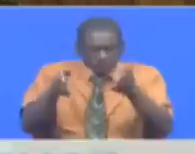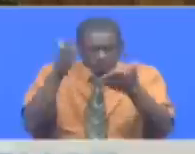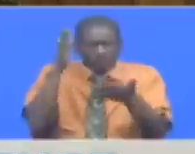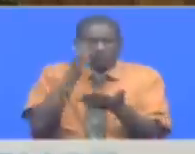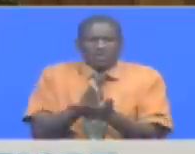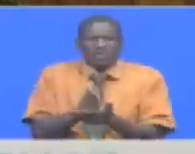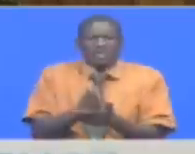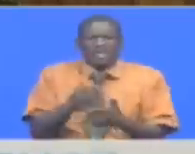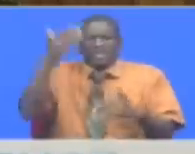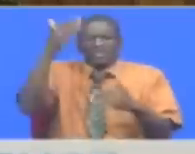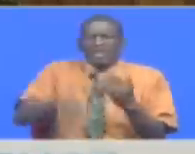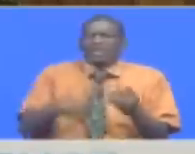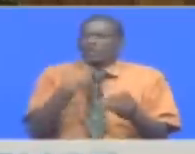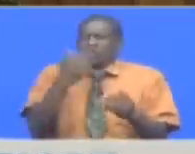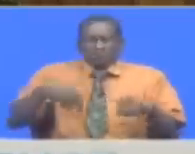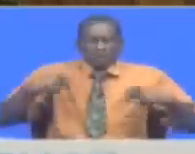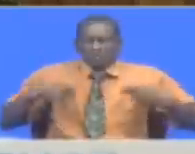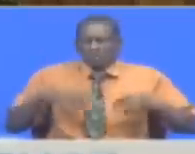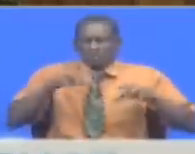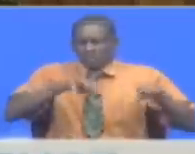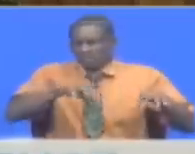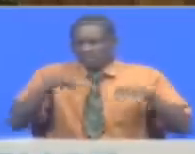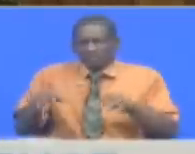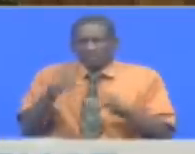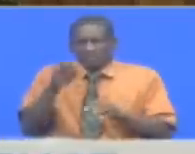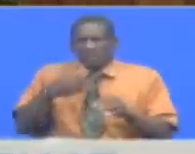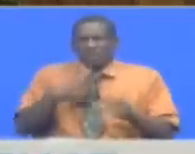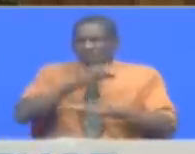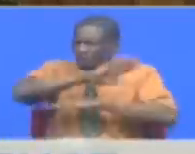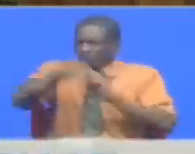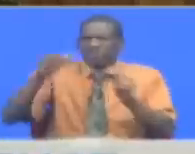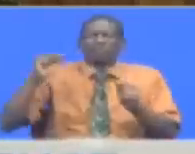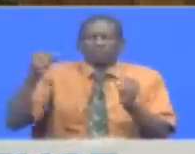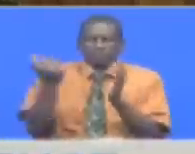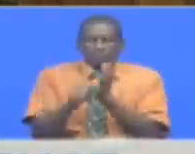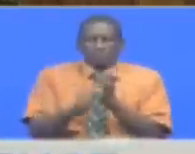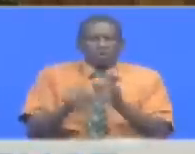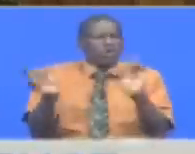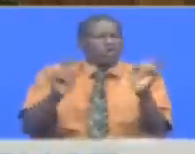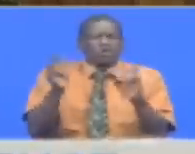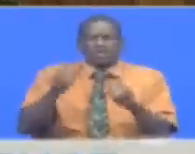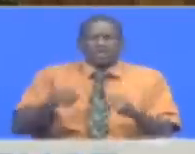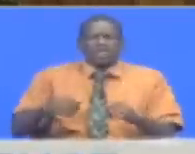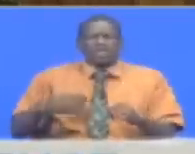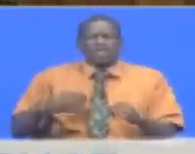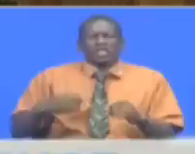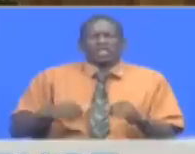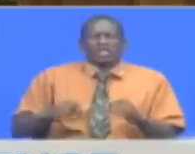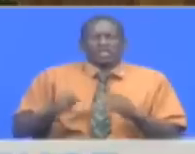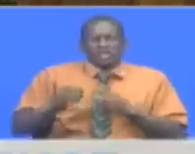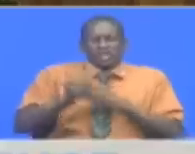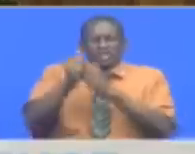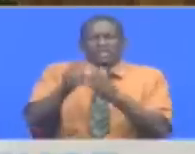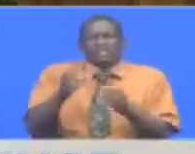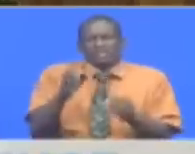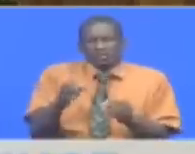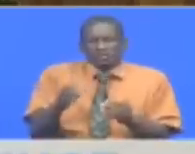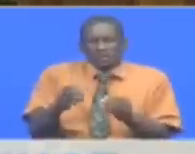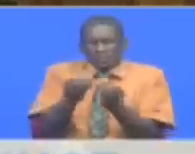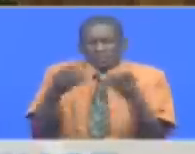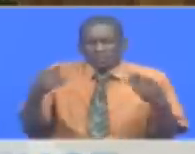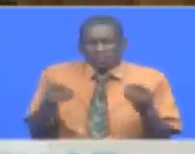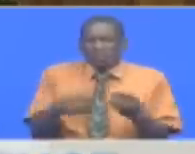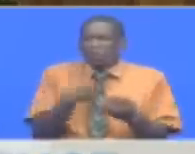the people who suffer when we have these political problems? It is not the elite. It is the masses. Who are the people who